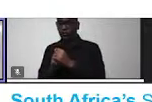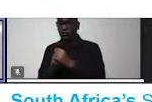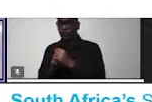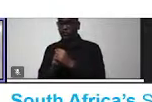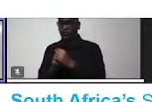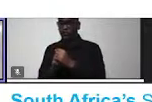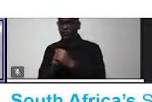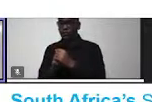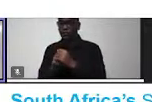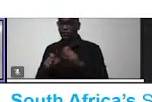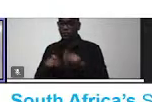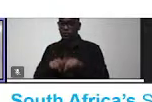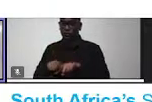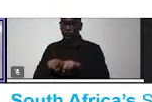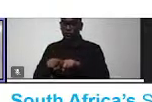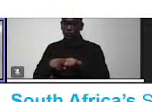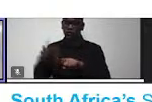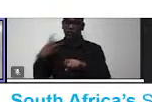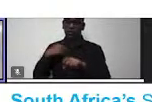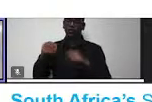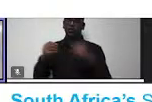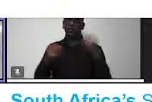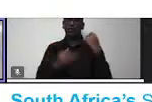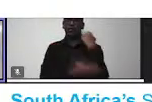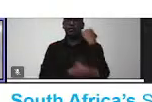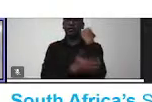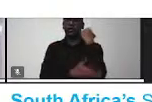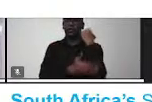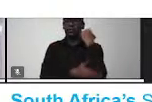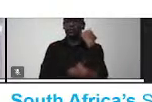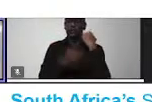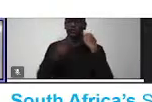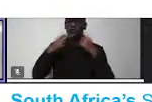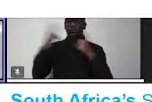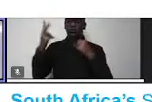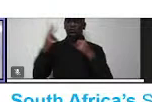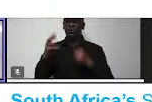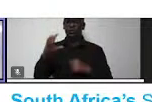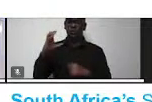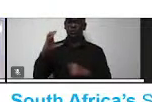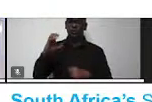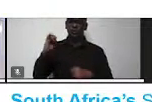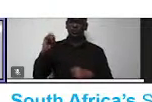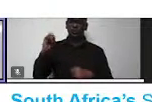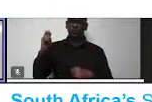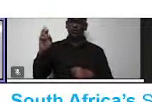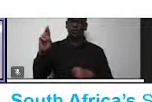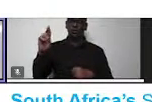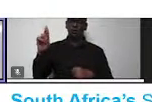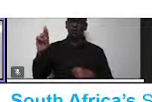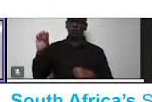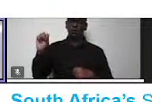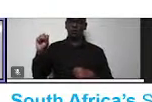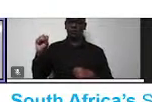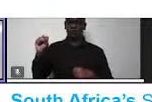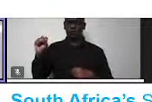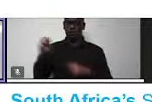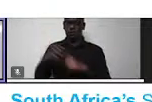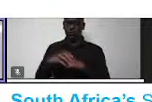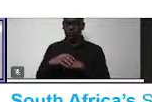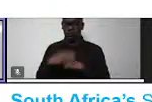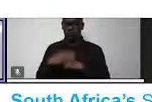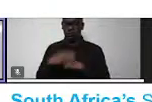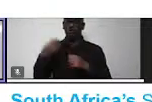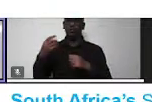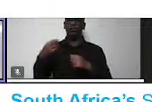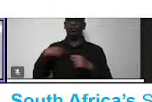with competitive countries. So if you look at citrus, for instance, we export duty-free under AGOA,